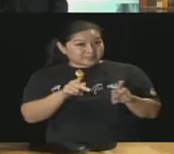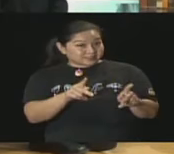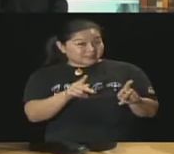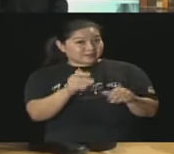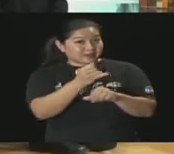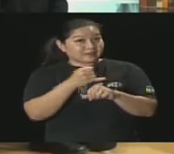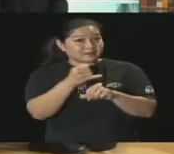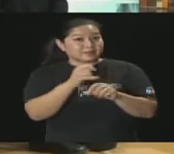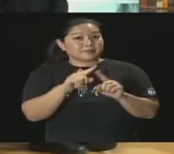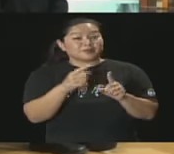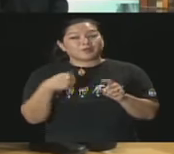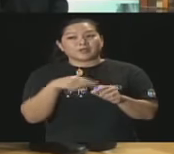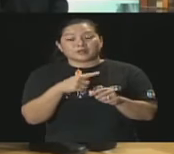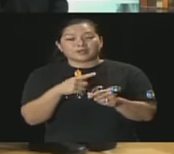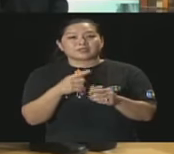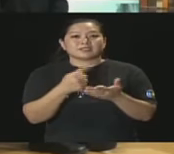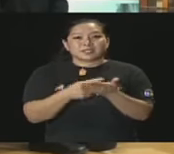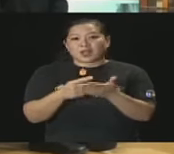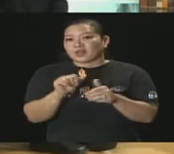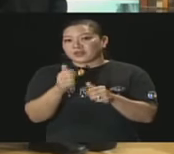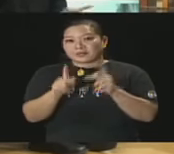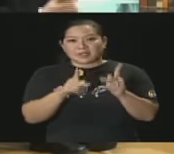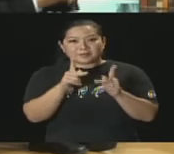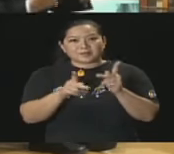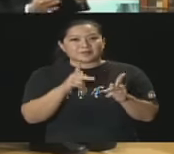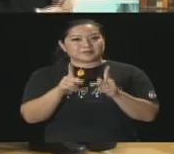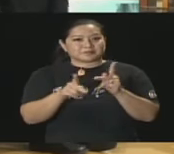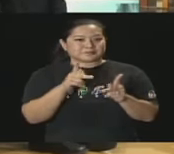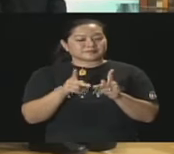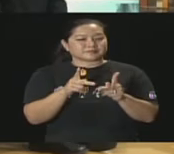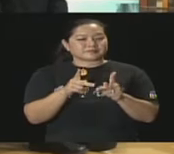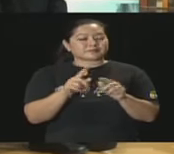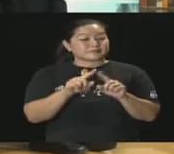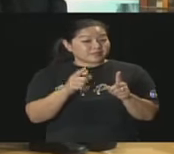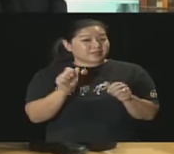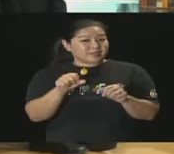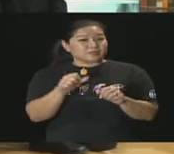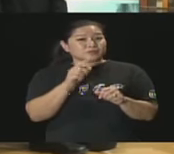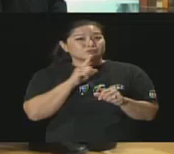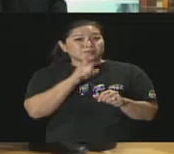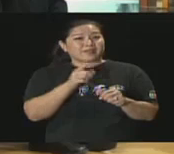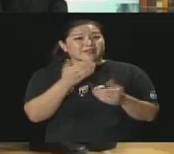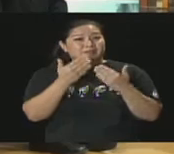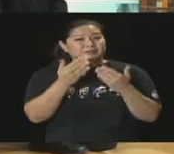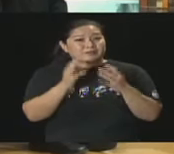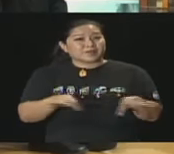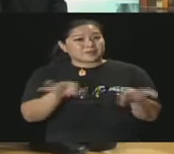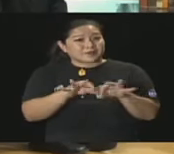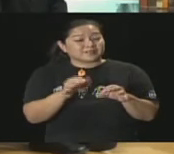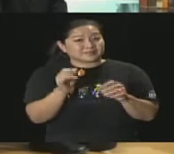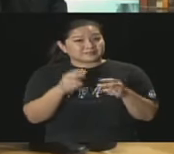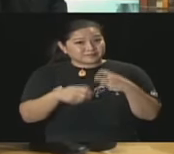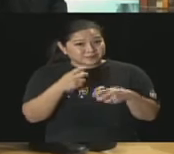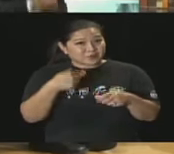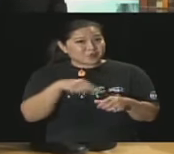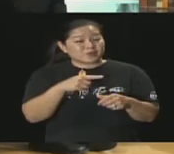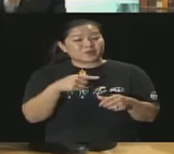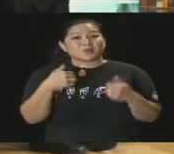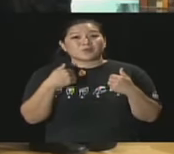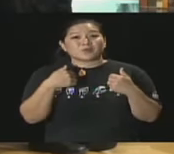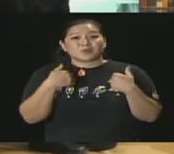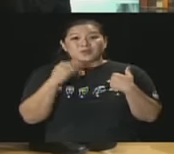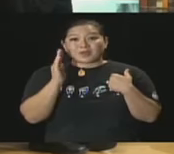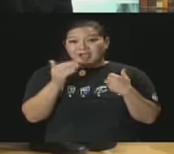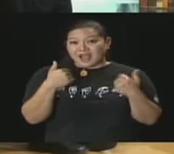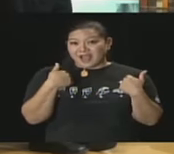about that, and now we're talking about it as well. Oh, very truly. It's a complete thought about a very important issue. So thank you very much, ladies. Yes, thank you. Thank you for having us. We will have a link, and you can